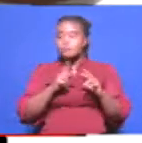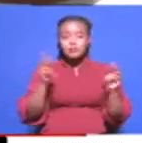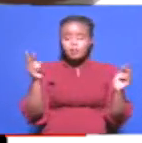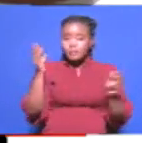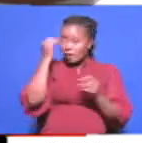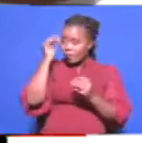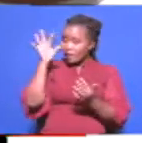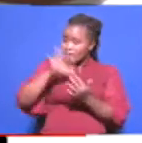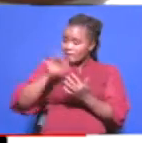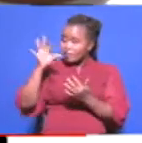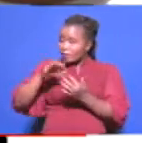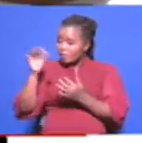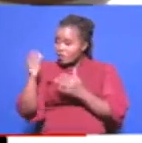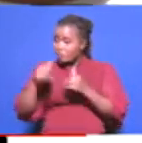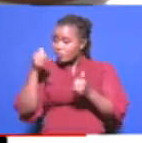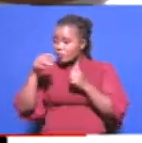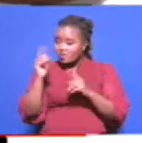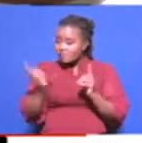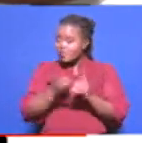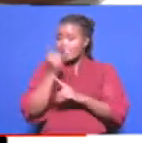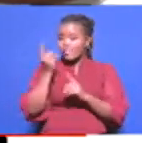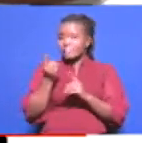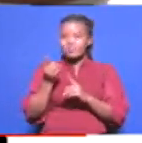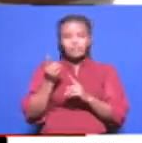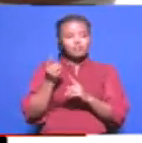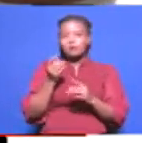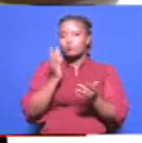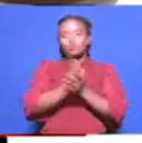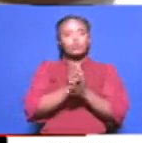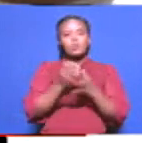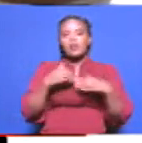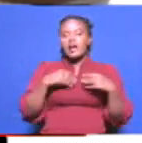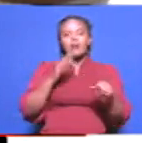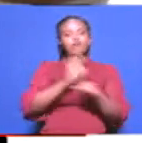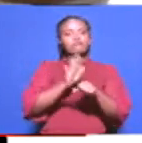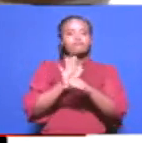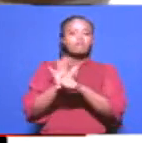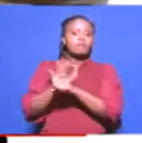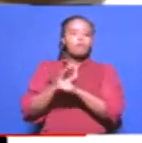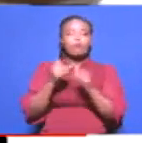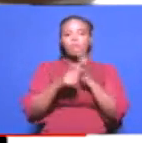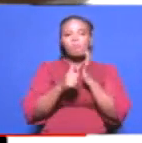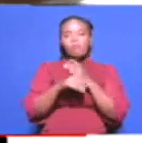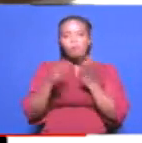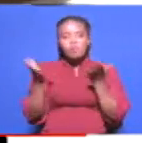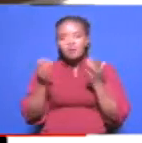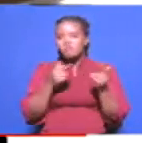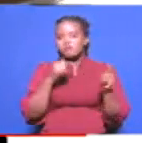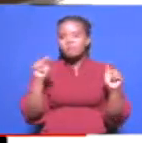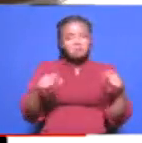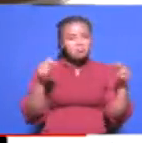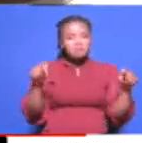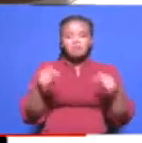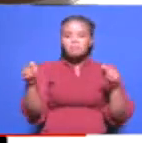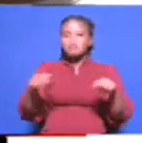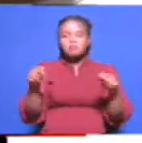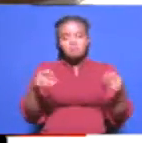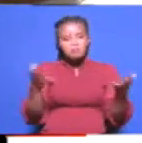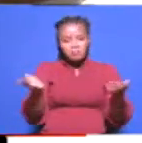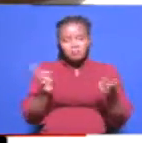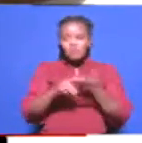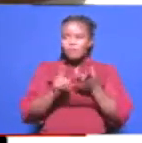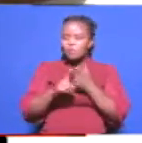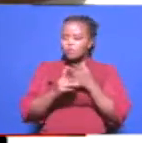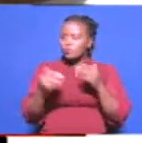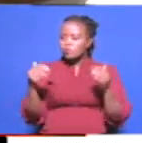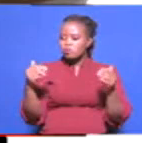tayari kuna hali ya sitofahamu ambazo zimeanza, hali ya rapture, hali ya kutumia vijana kwa vibaya, na nadhani hiyo si